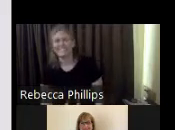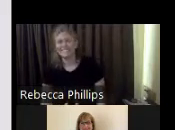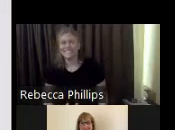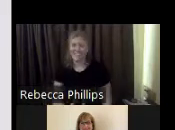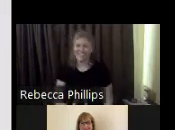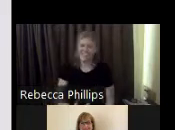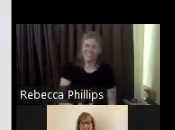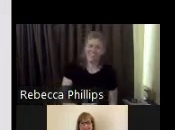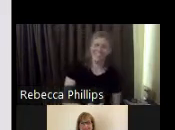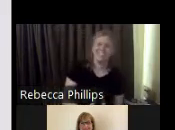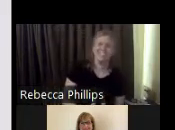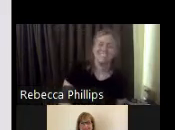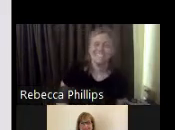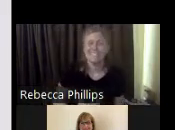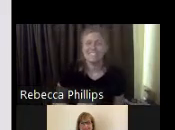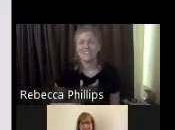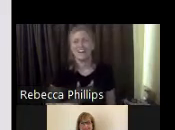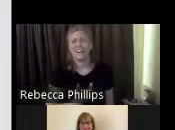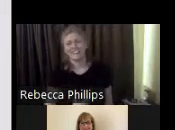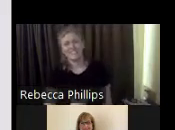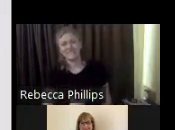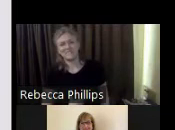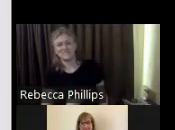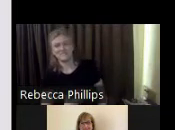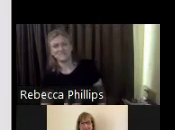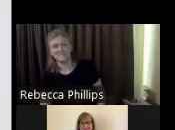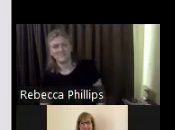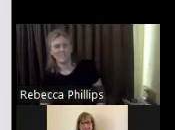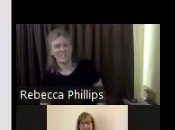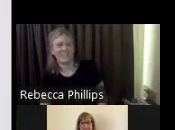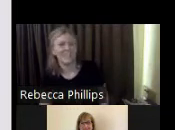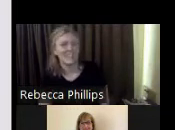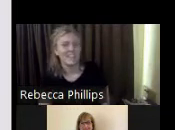face. yeah. So hungry.